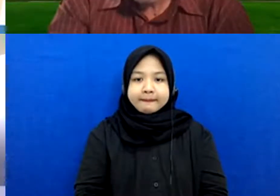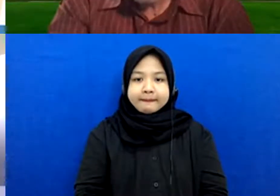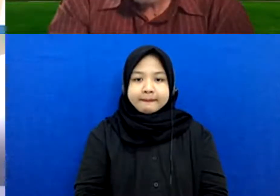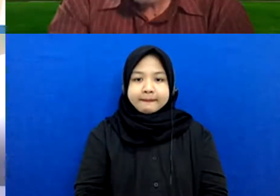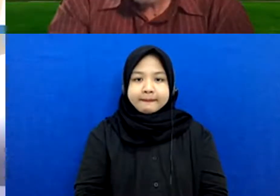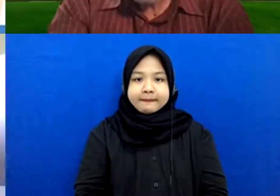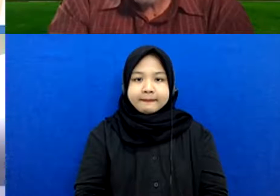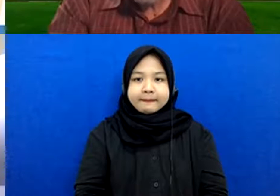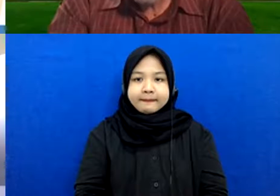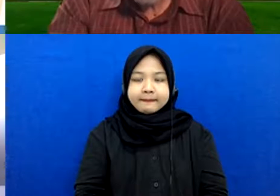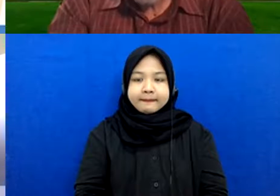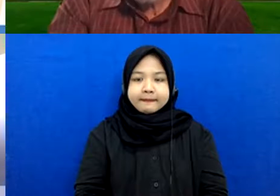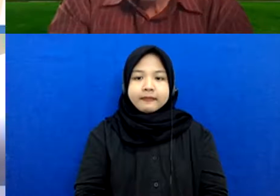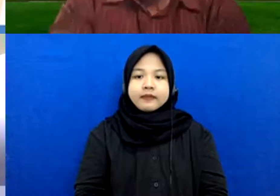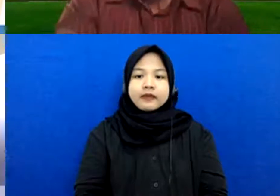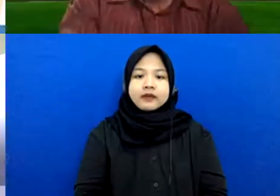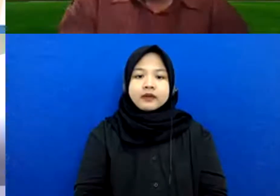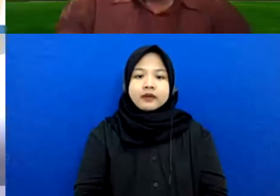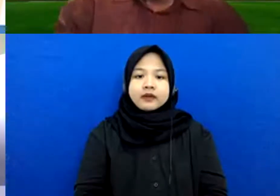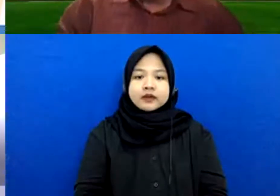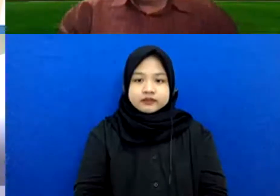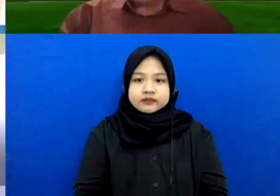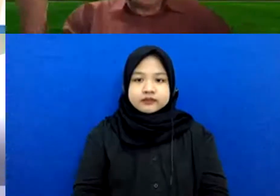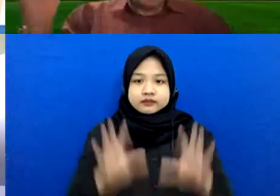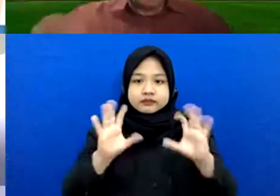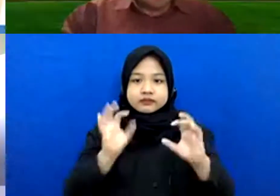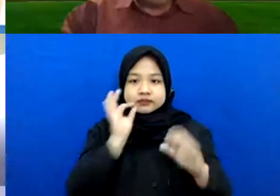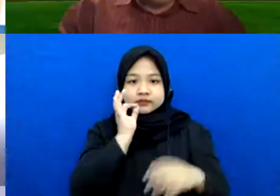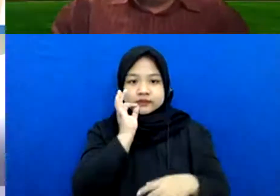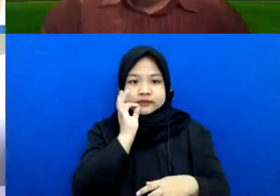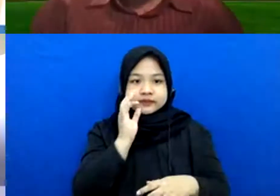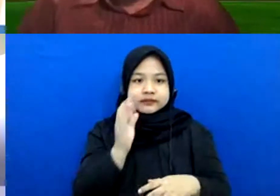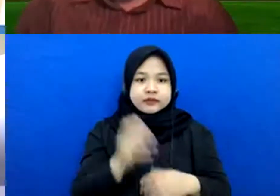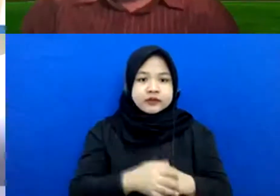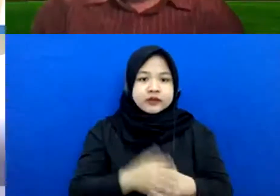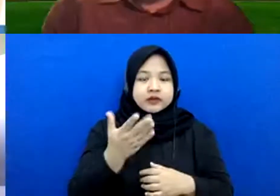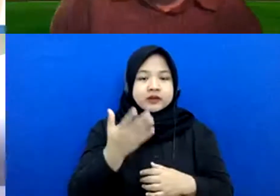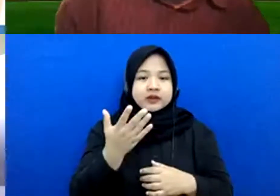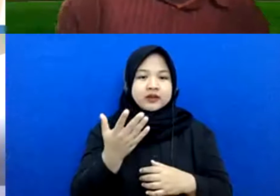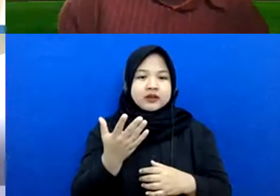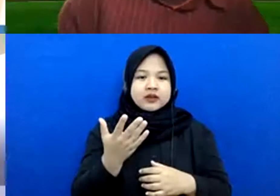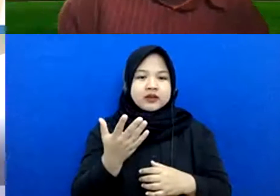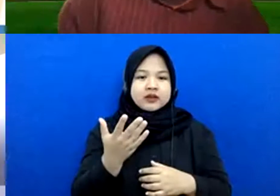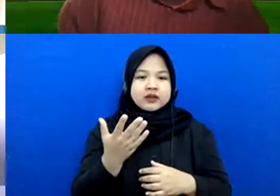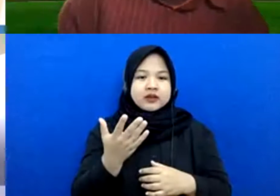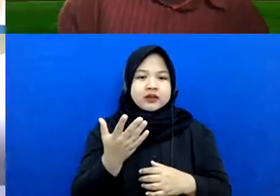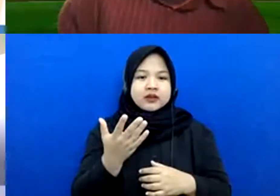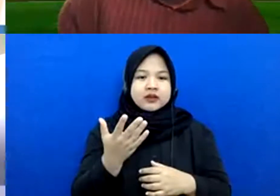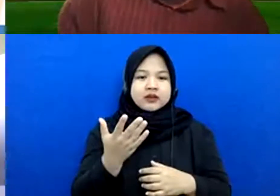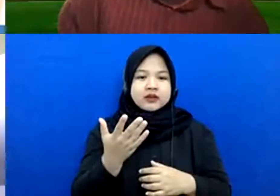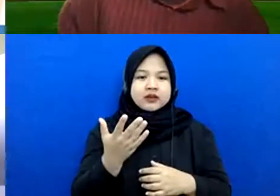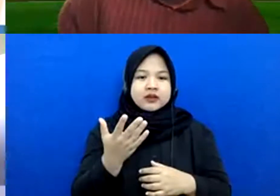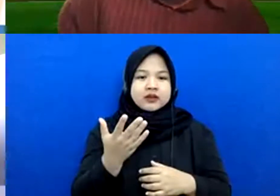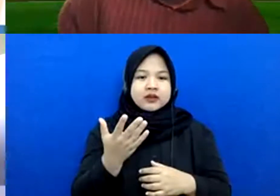Do you want me to answer that one now? Okay. Okay, I'm happy for anyone to answer it. Yeah.